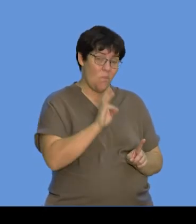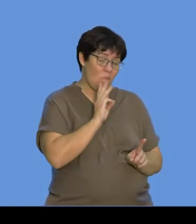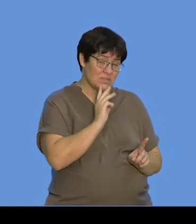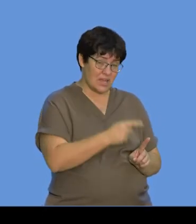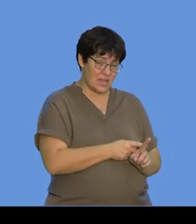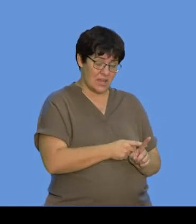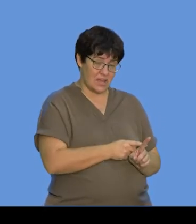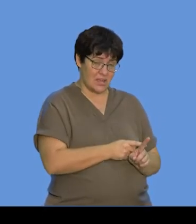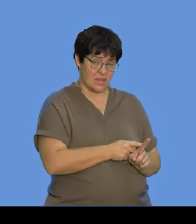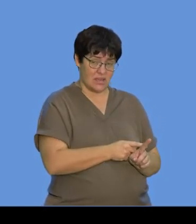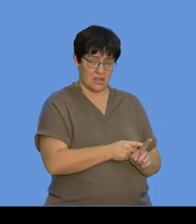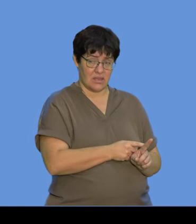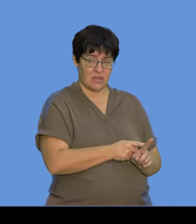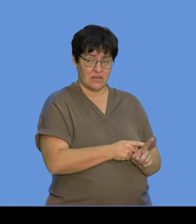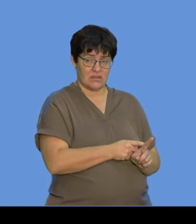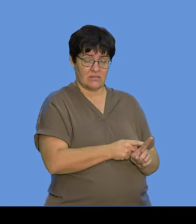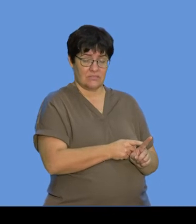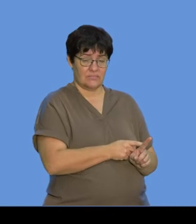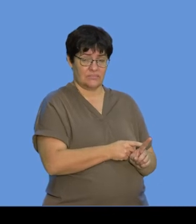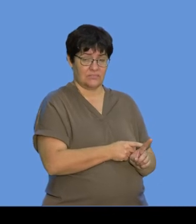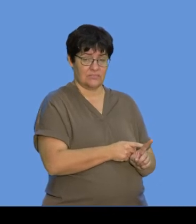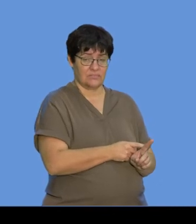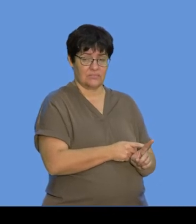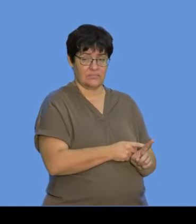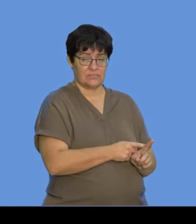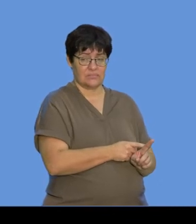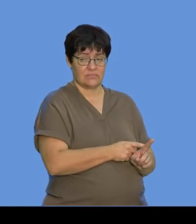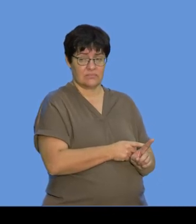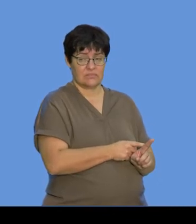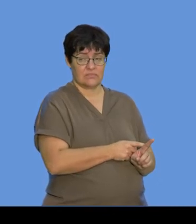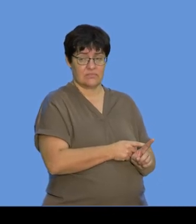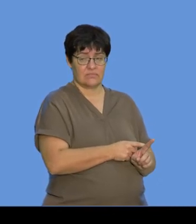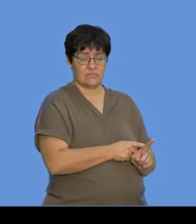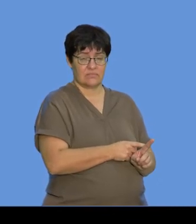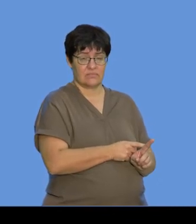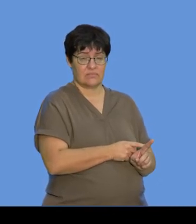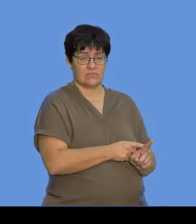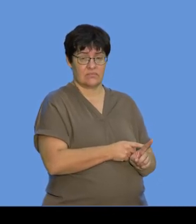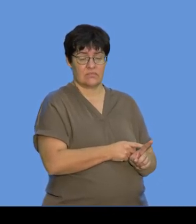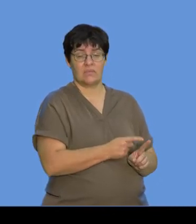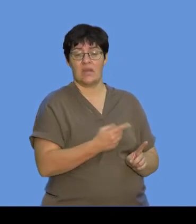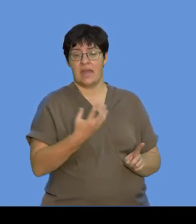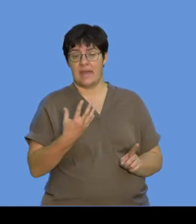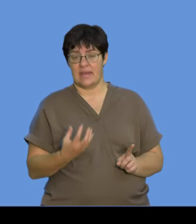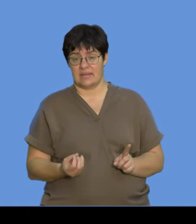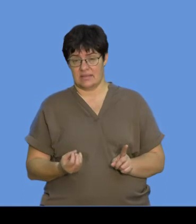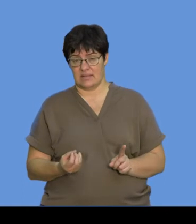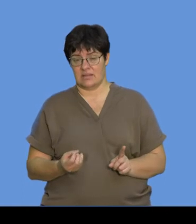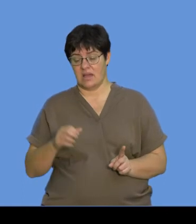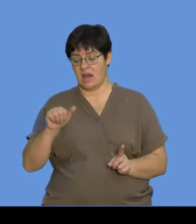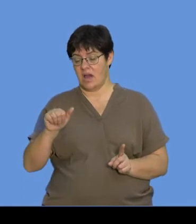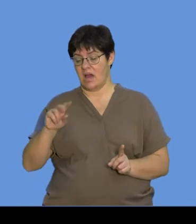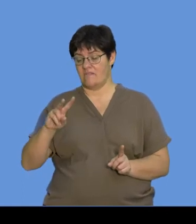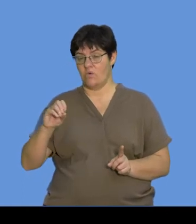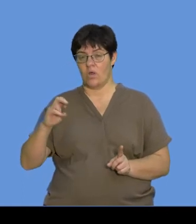mole of water, okay? 1 mole of water, okay, it has